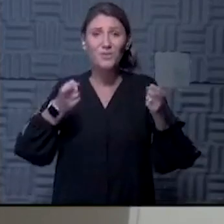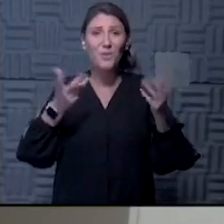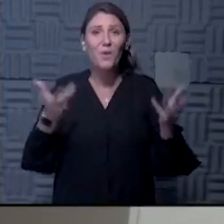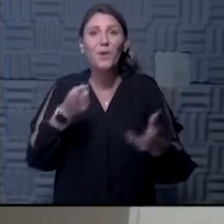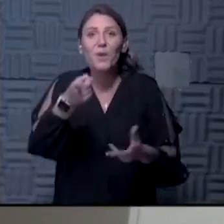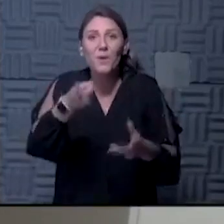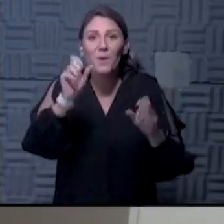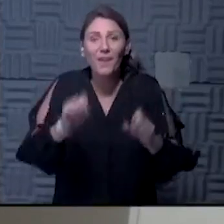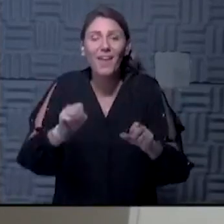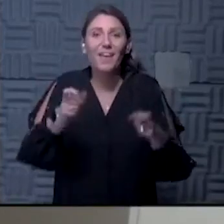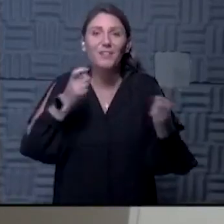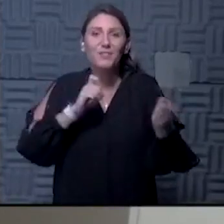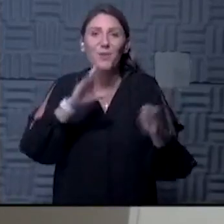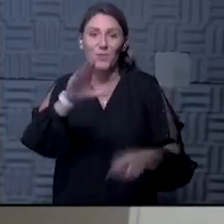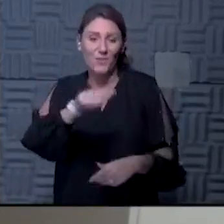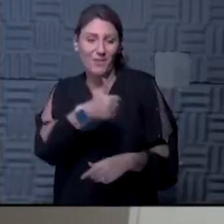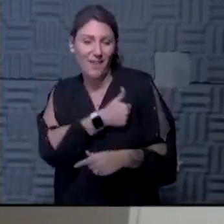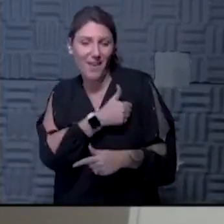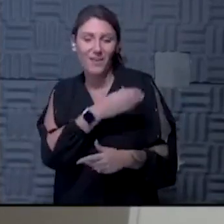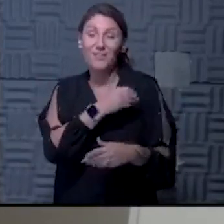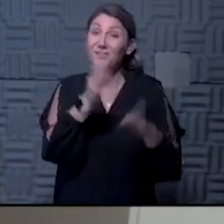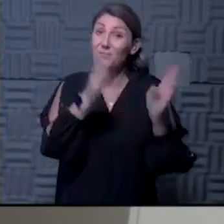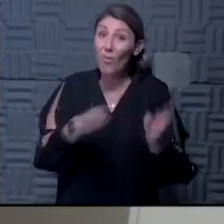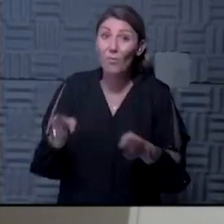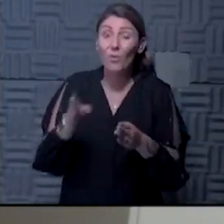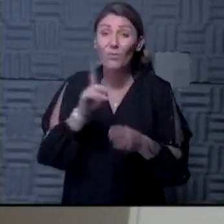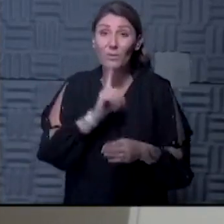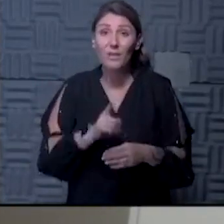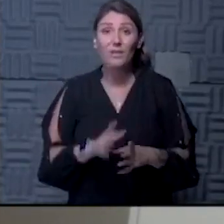control, which is your attitude and your preparation, really.